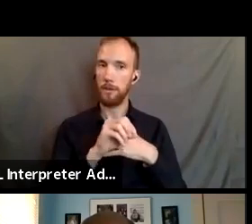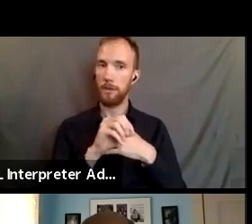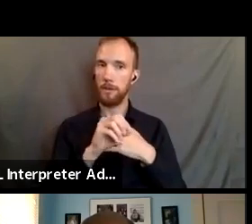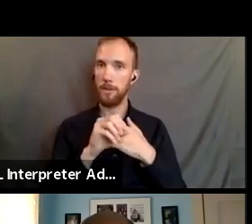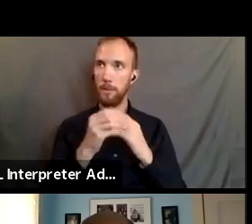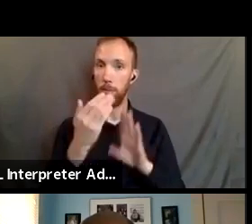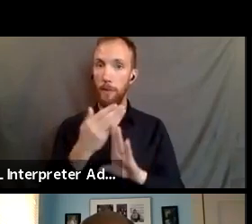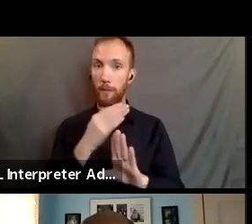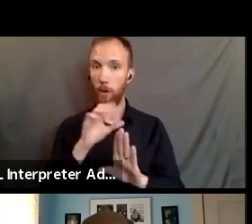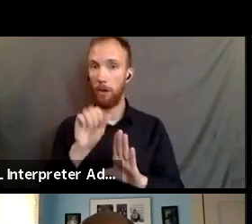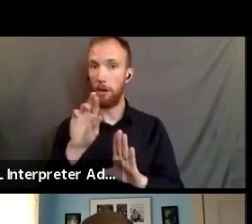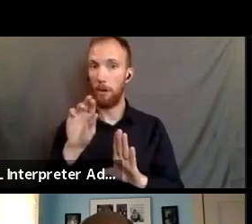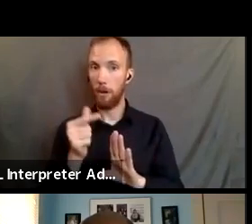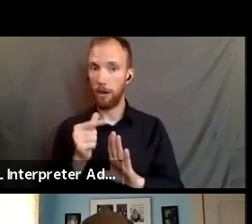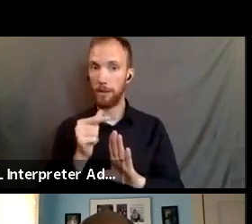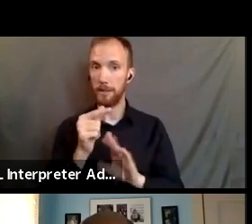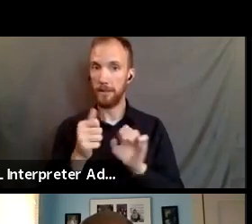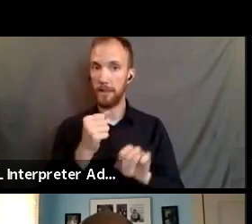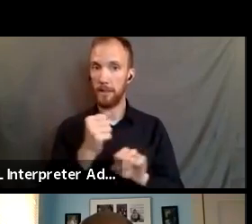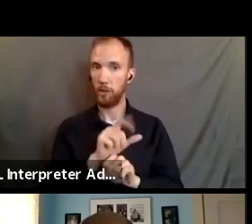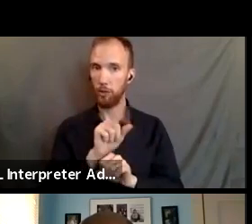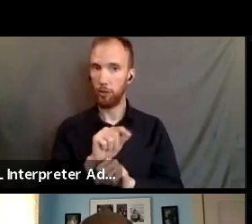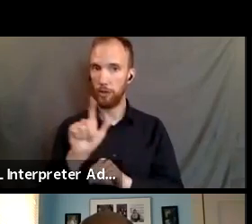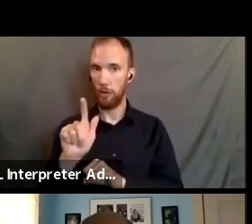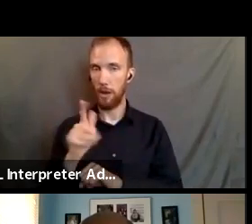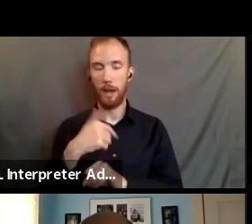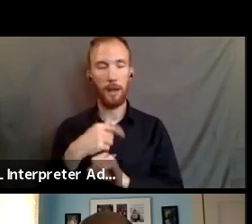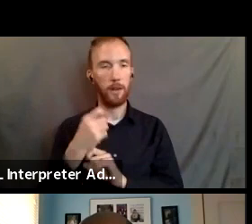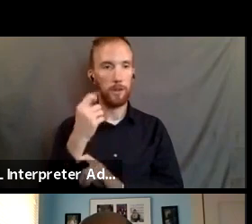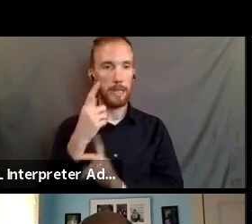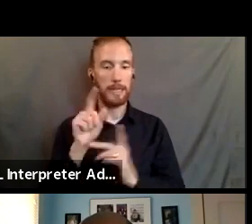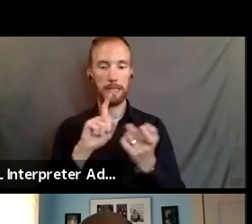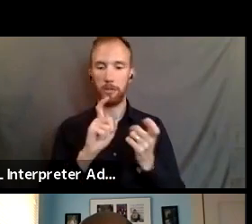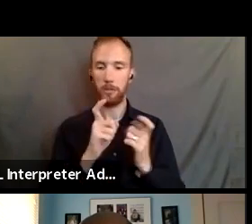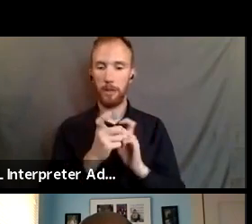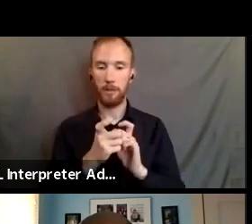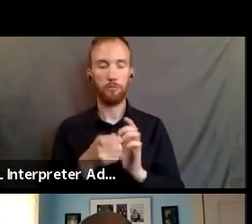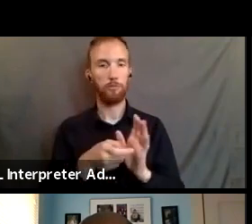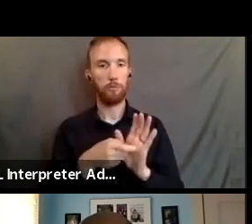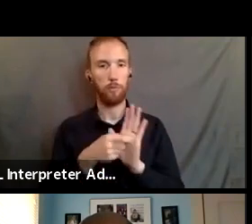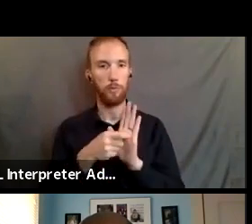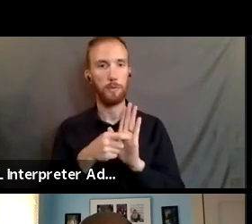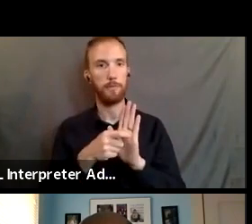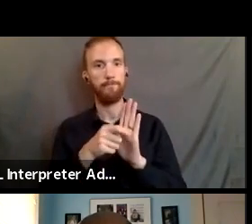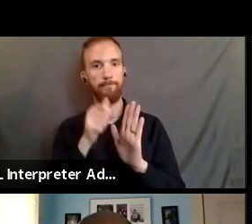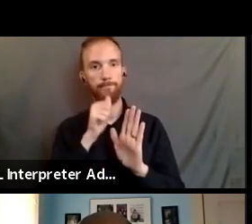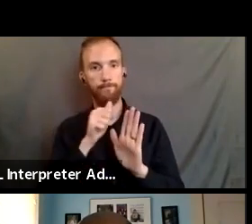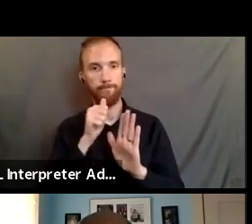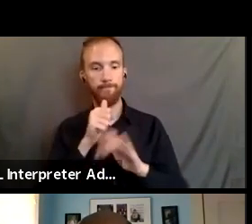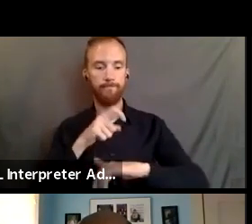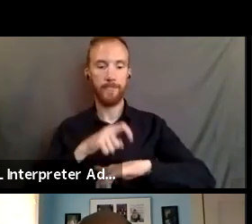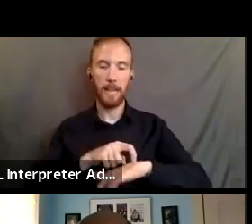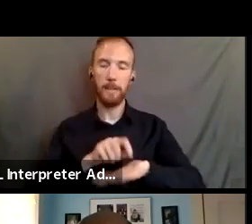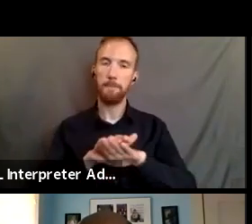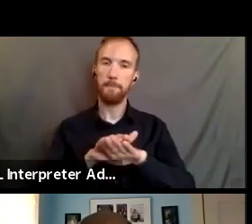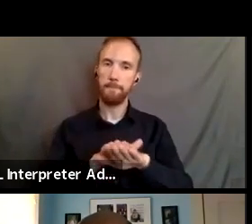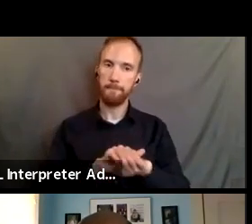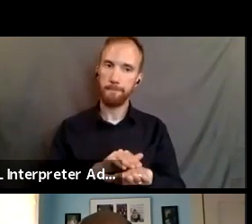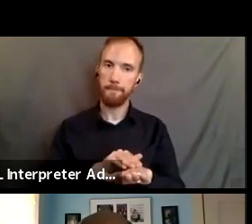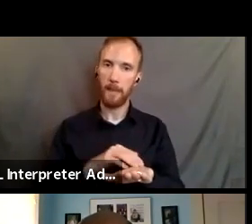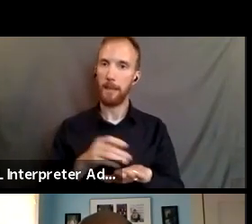understand that change takes time and that moving bureaucracy takes time and so um as one of the chief sponsors of